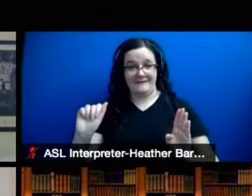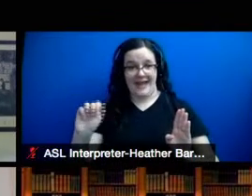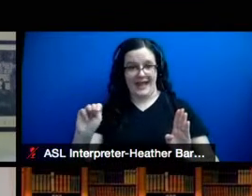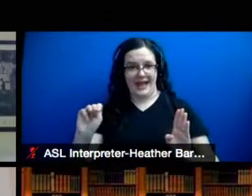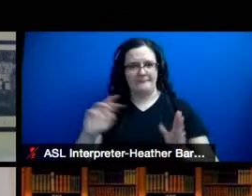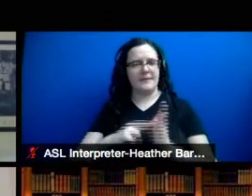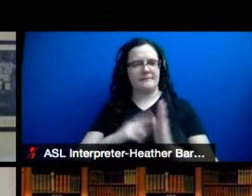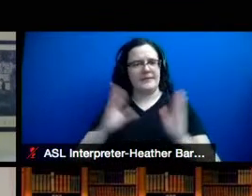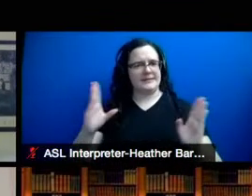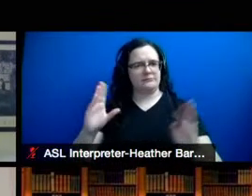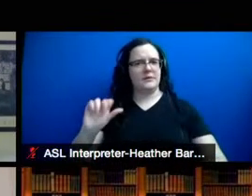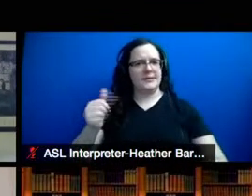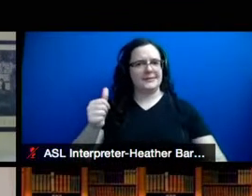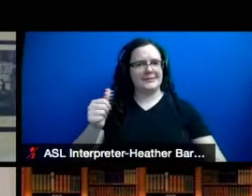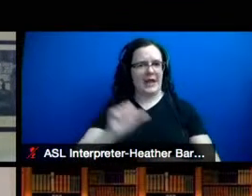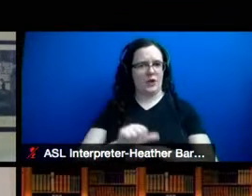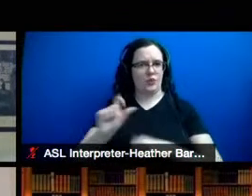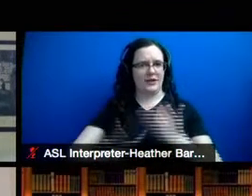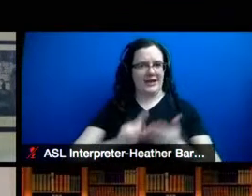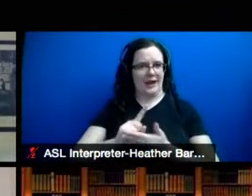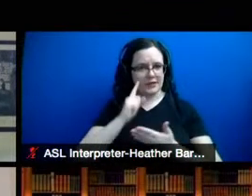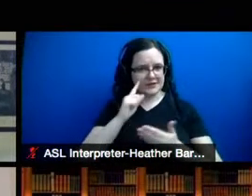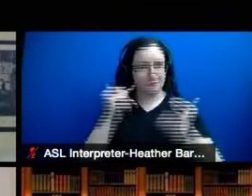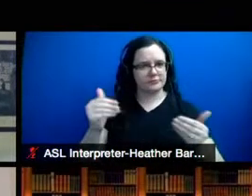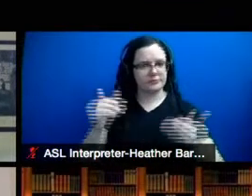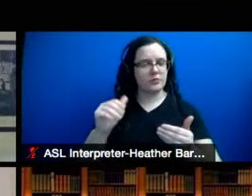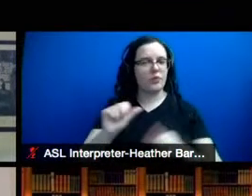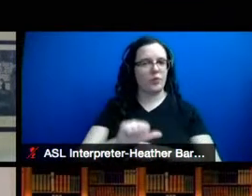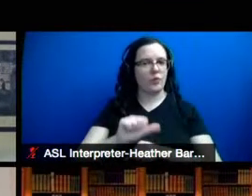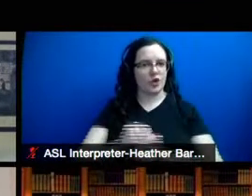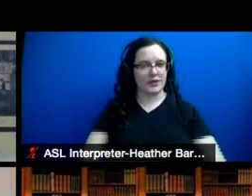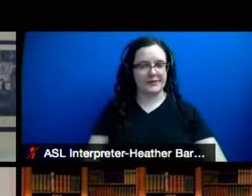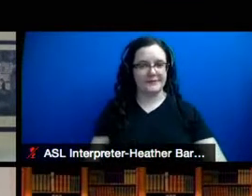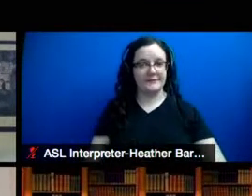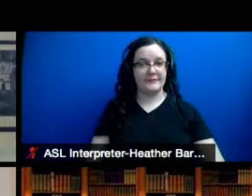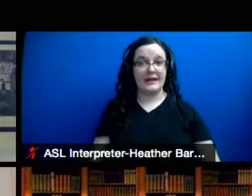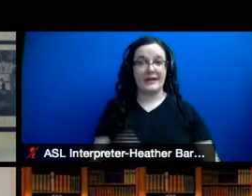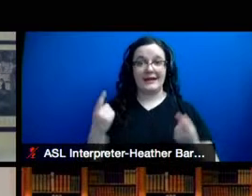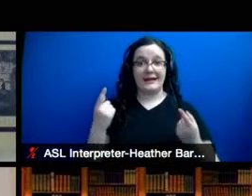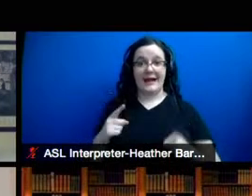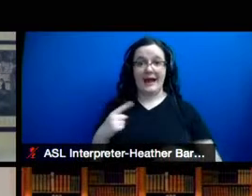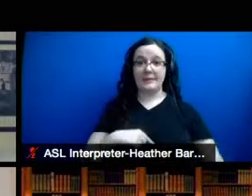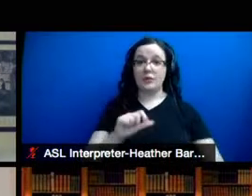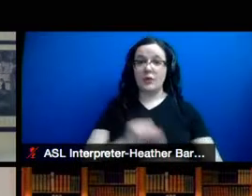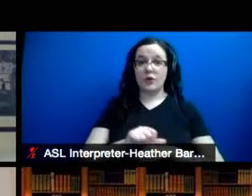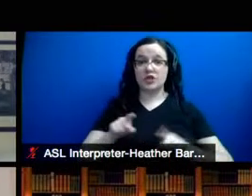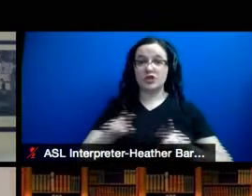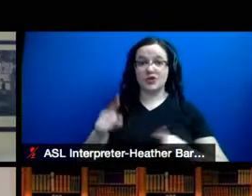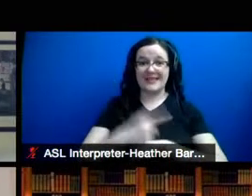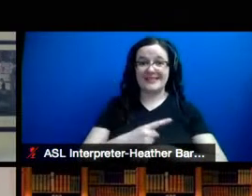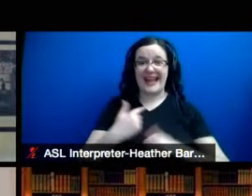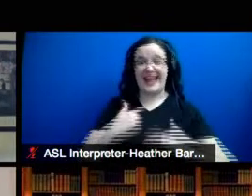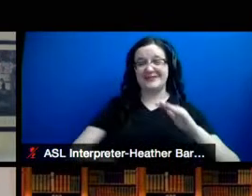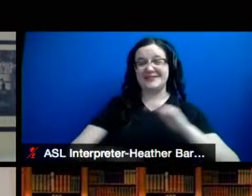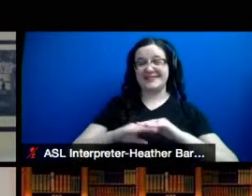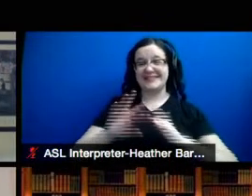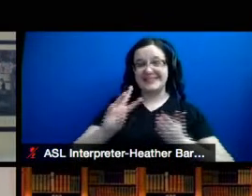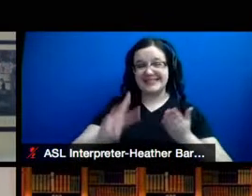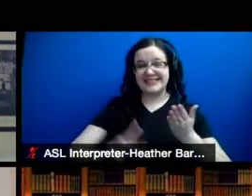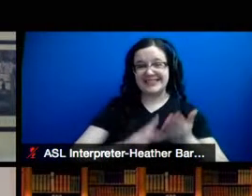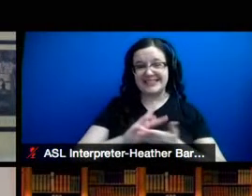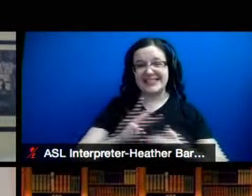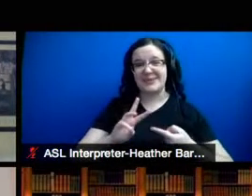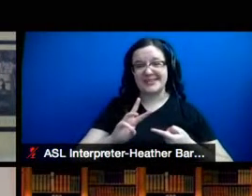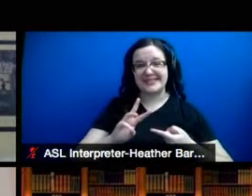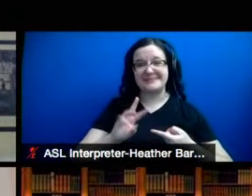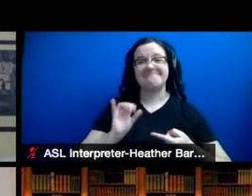working hours to get this work done. If we were to do it during the day, we would have a maximum of 6 hours. So we're